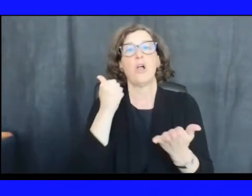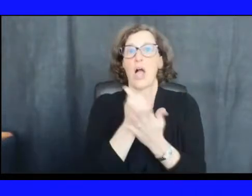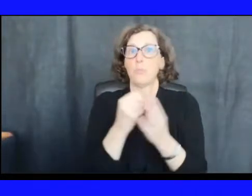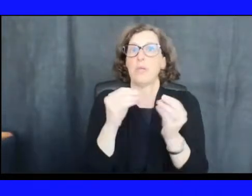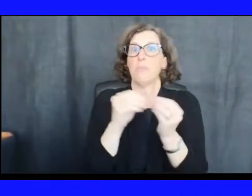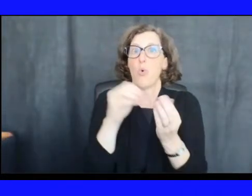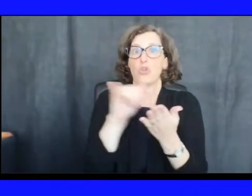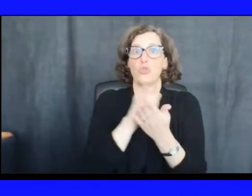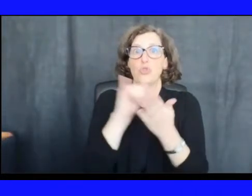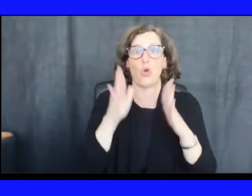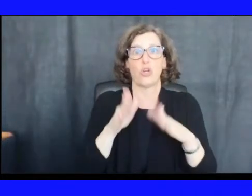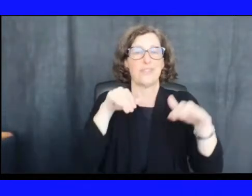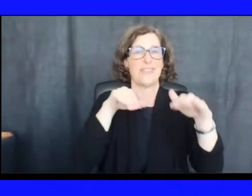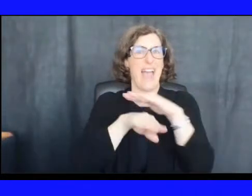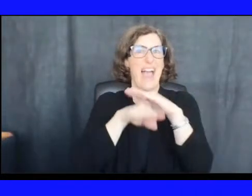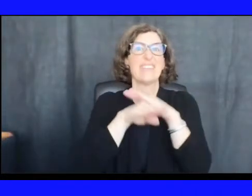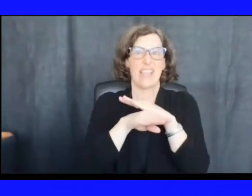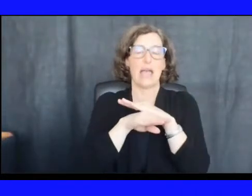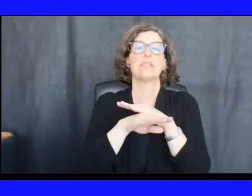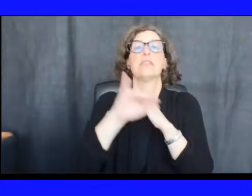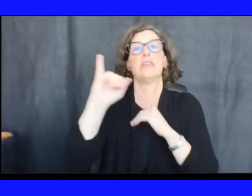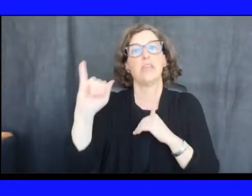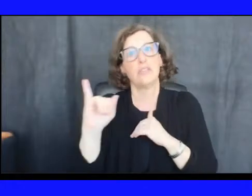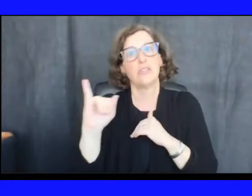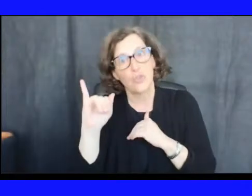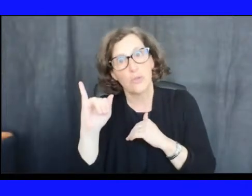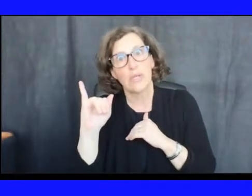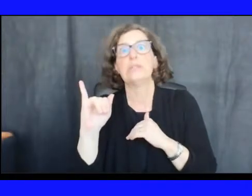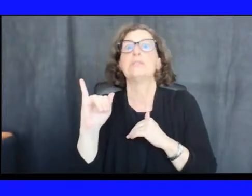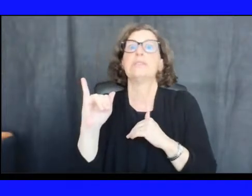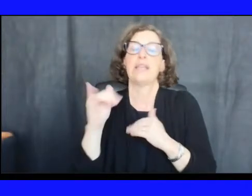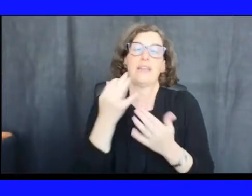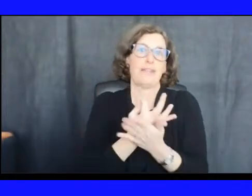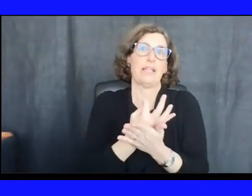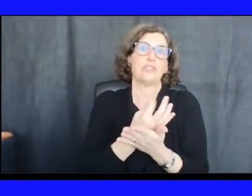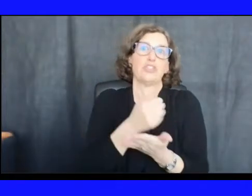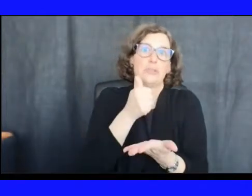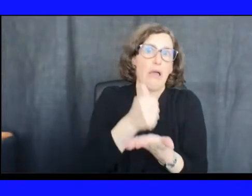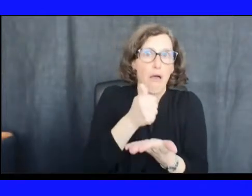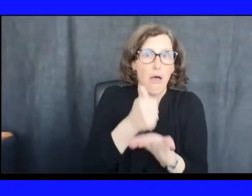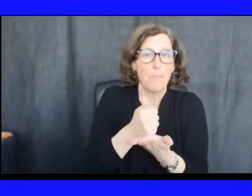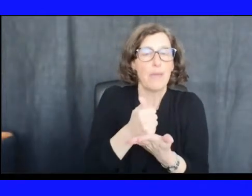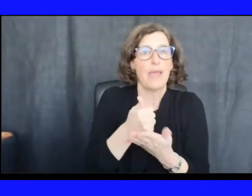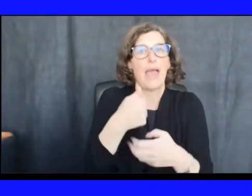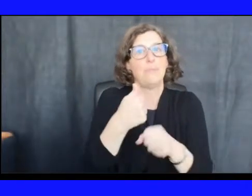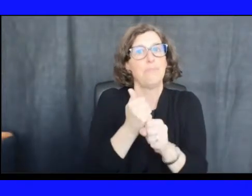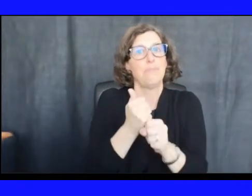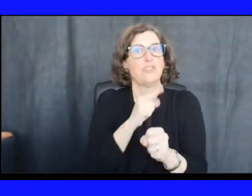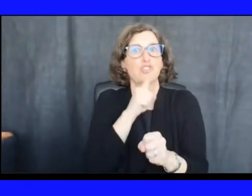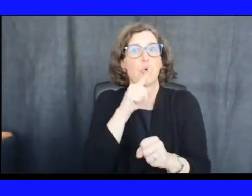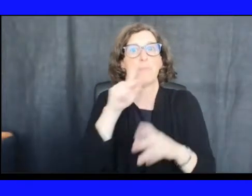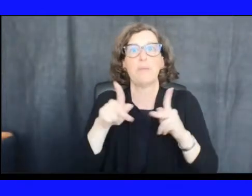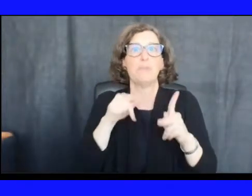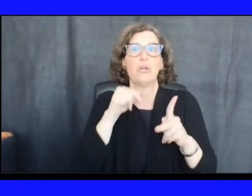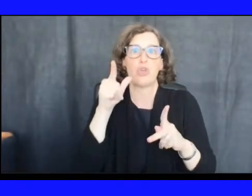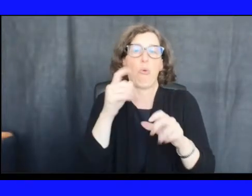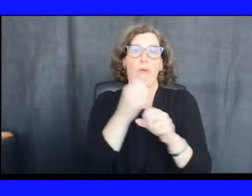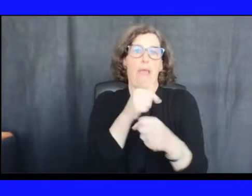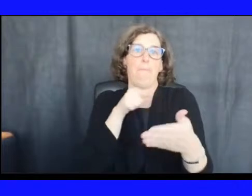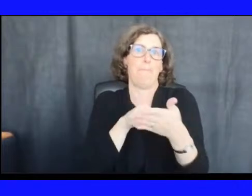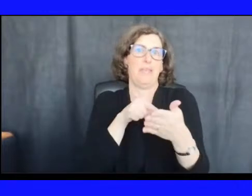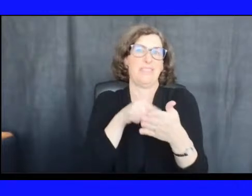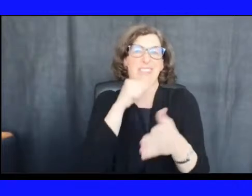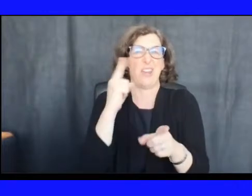hospitals has peaked above 40%. This is a big number. Every move here is millions and millions of dollars